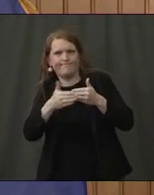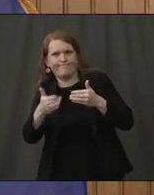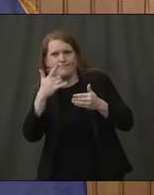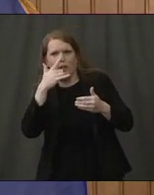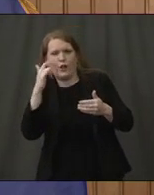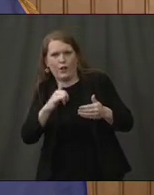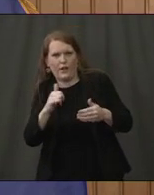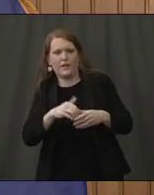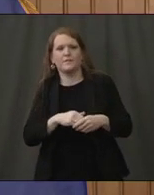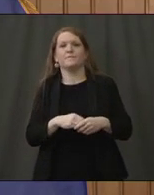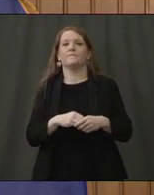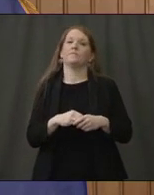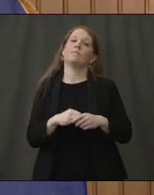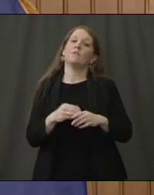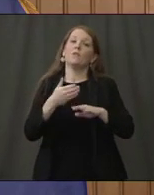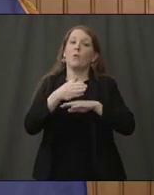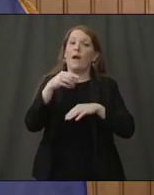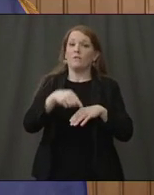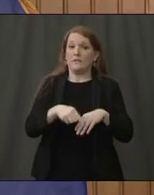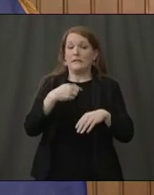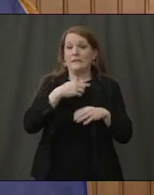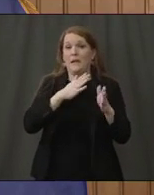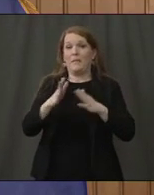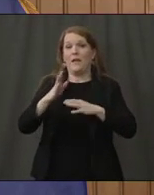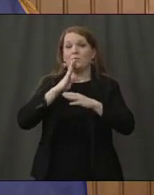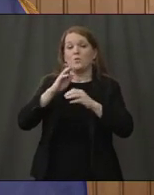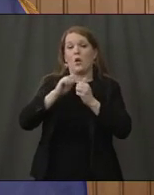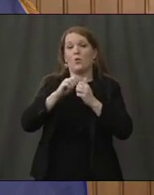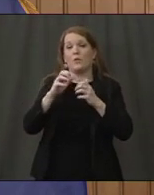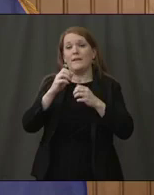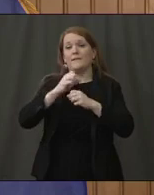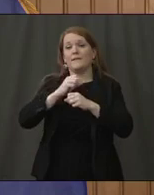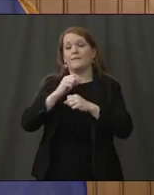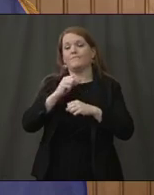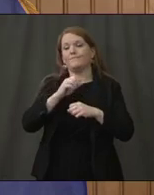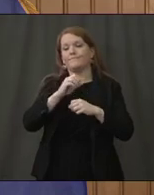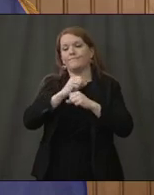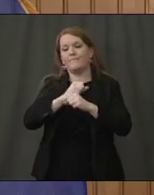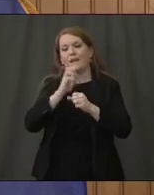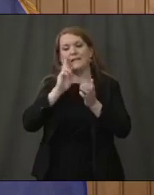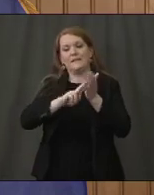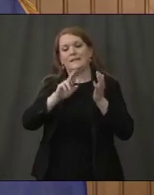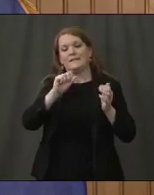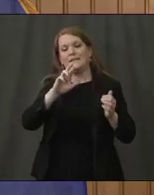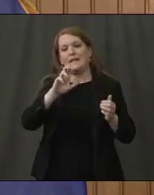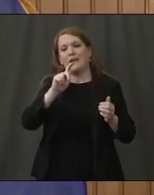our Secretary of Defense. And when it comes to our manufacturing base,